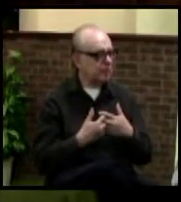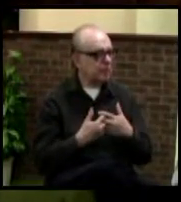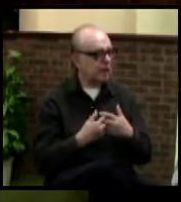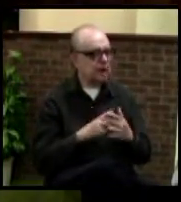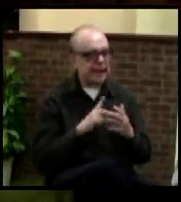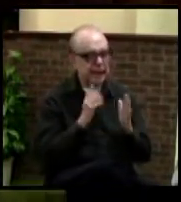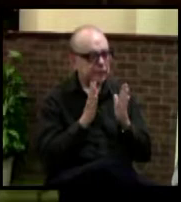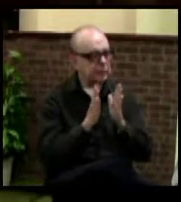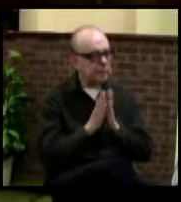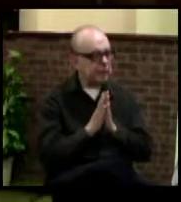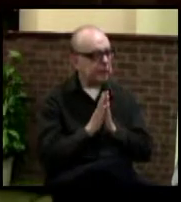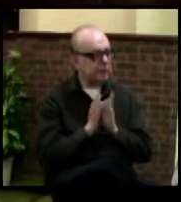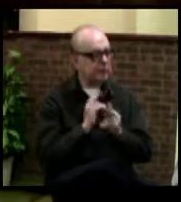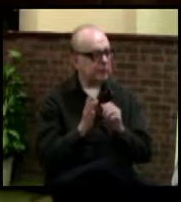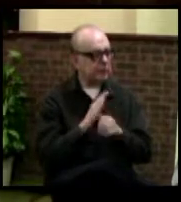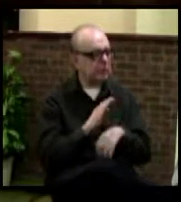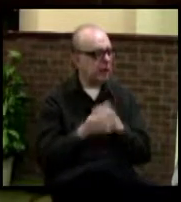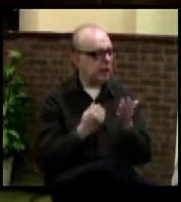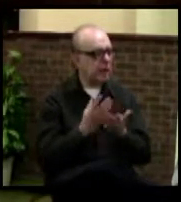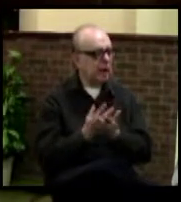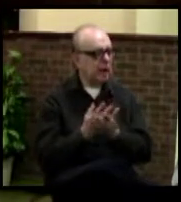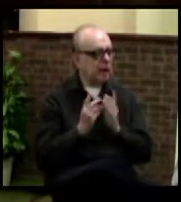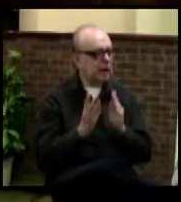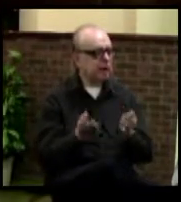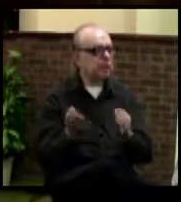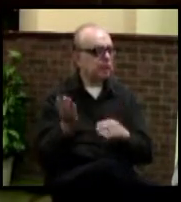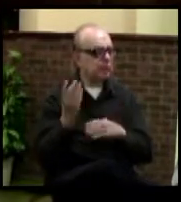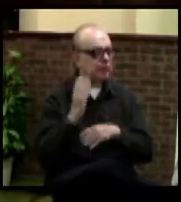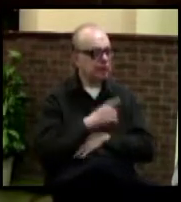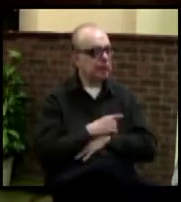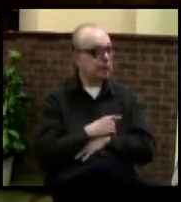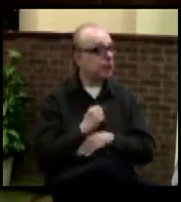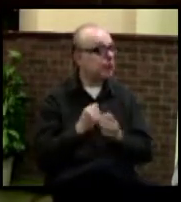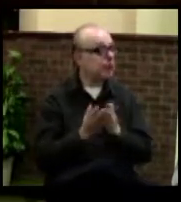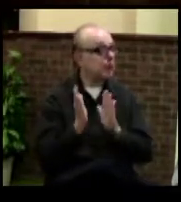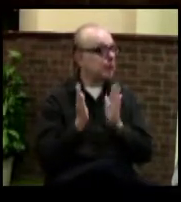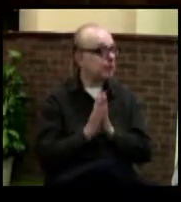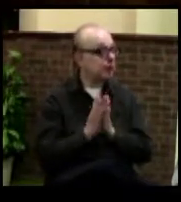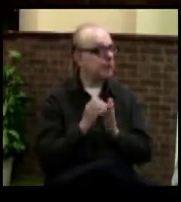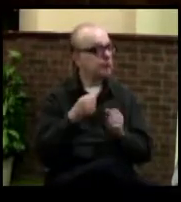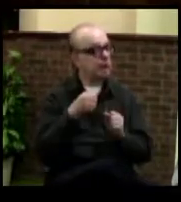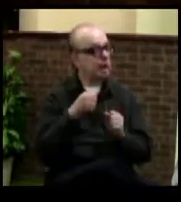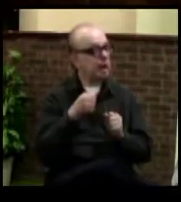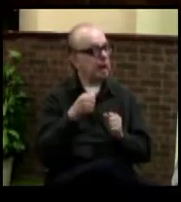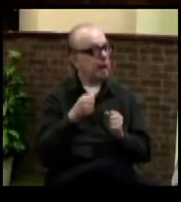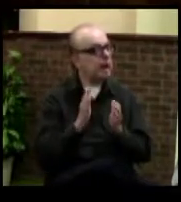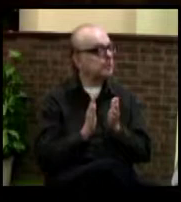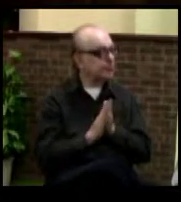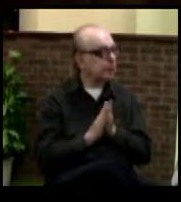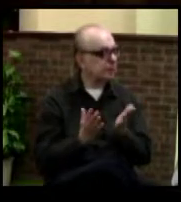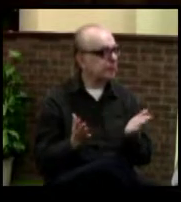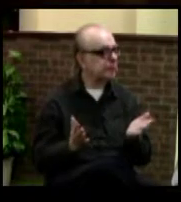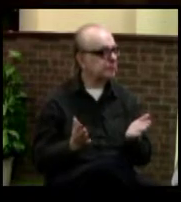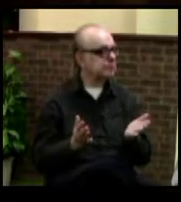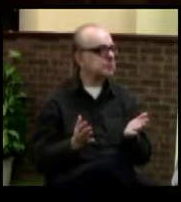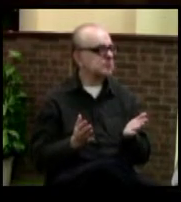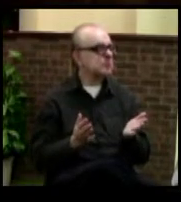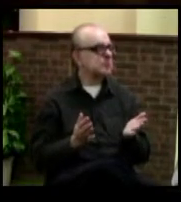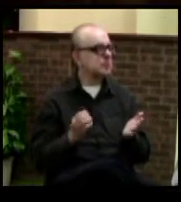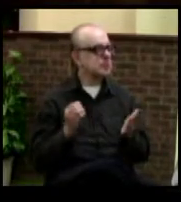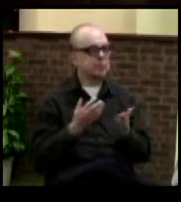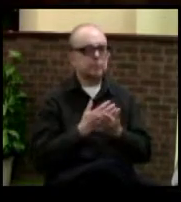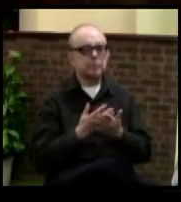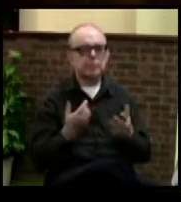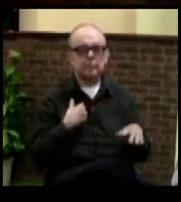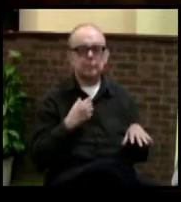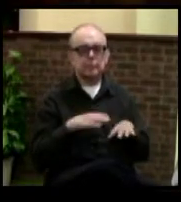it's prayer. How do I get through the day? Praise and prayer. Amen. Praise, poise, and prayer. And this is, these are